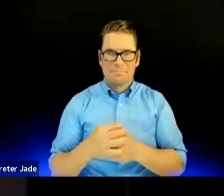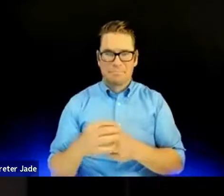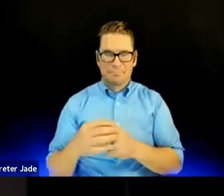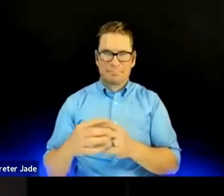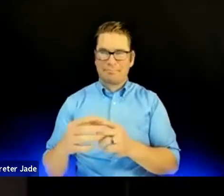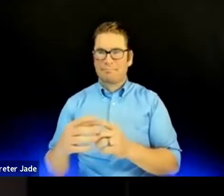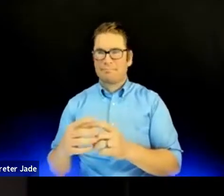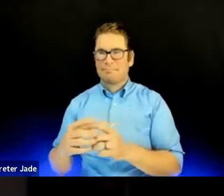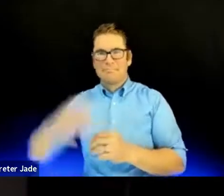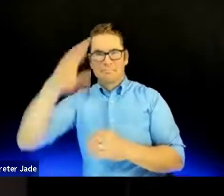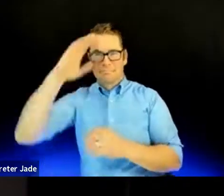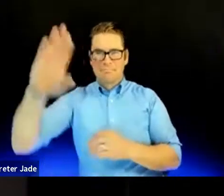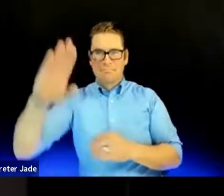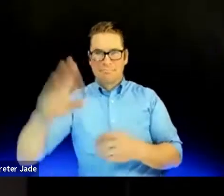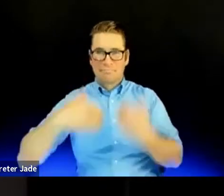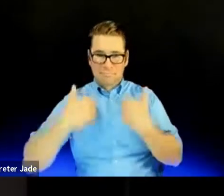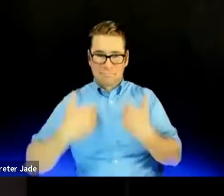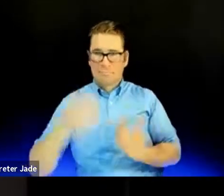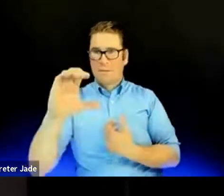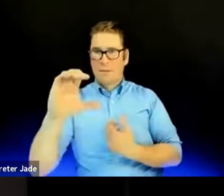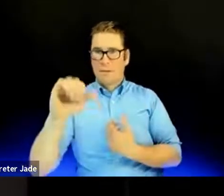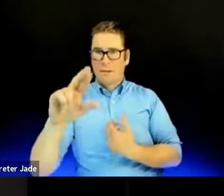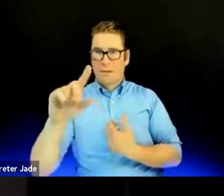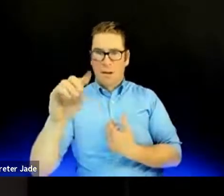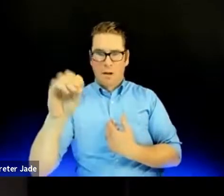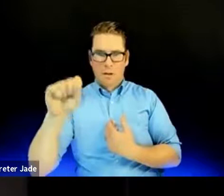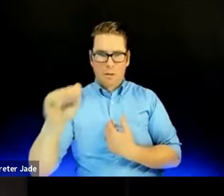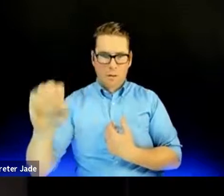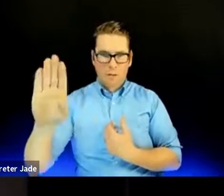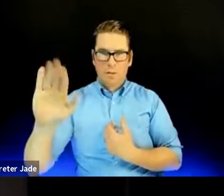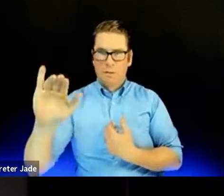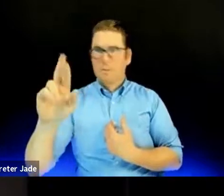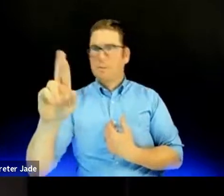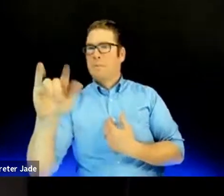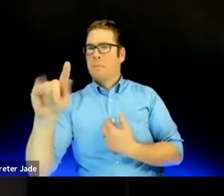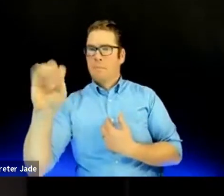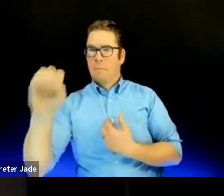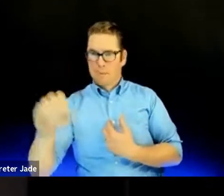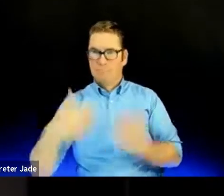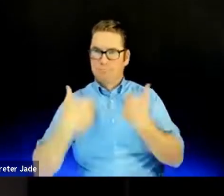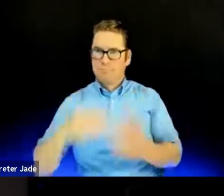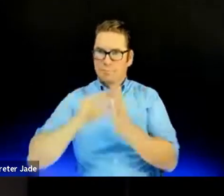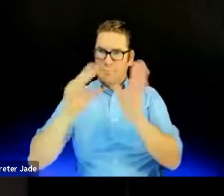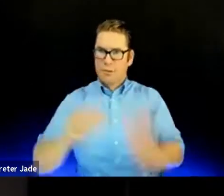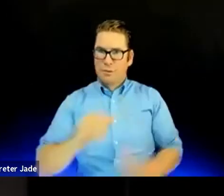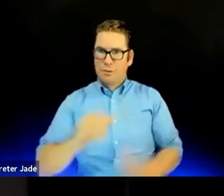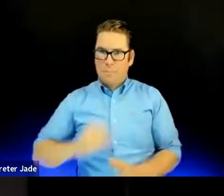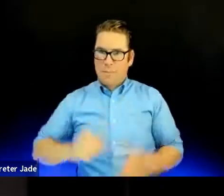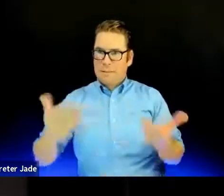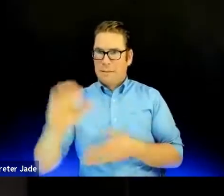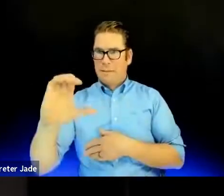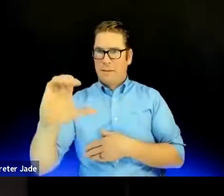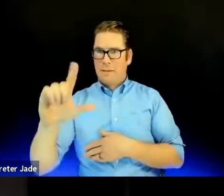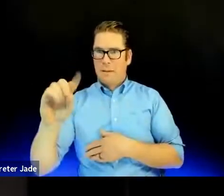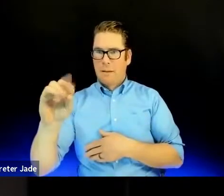Hello, my name is Carlos Brito. I'm a student ambassador here at Clovis Community College. Here with me is one of our criminology